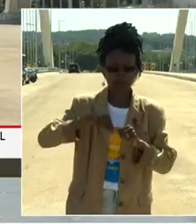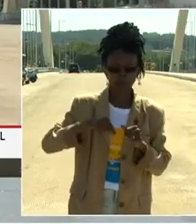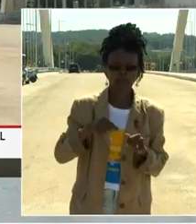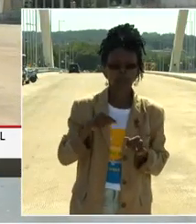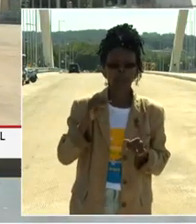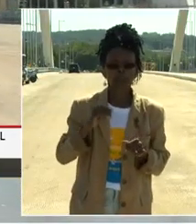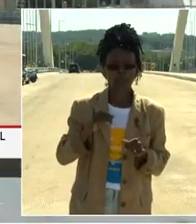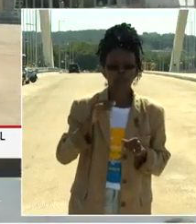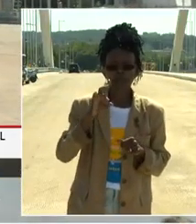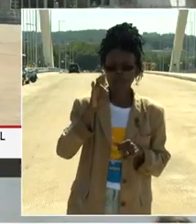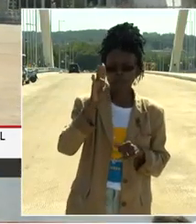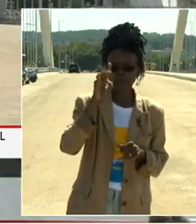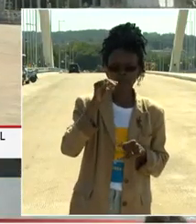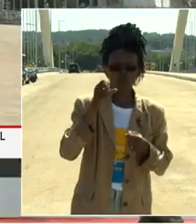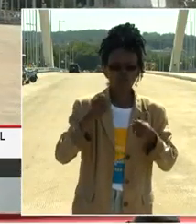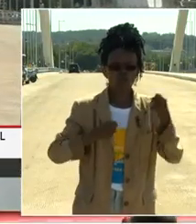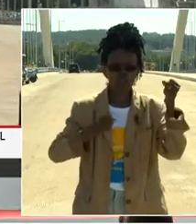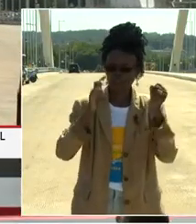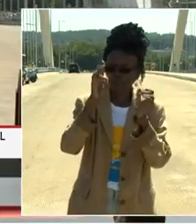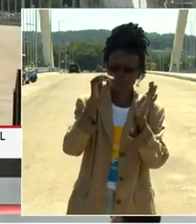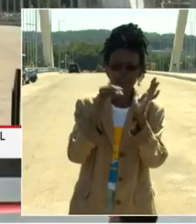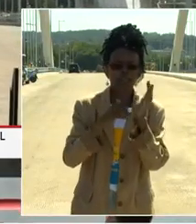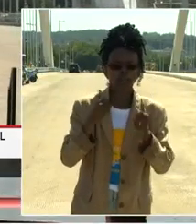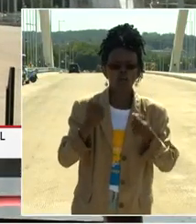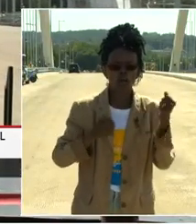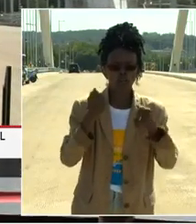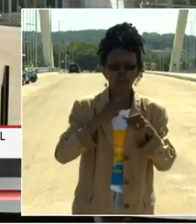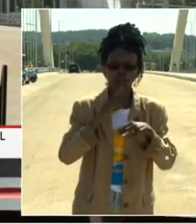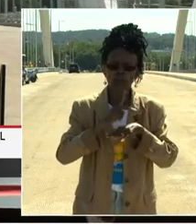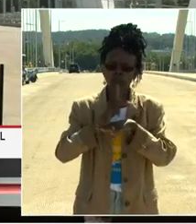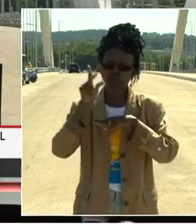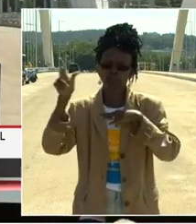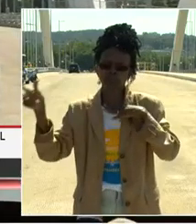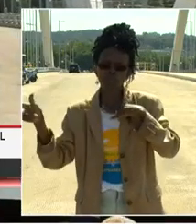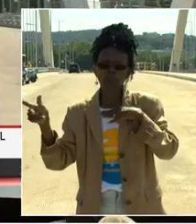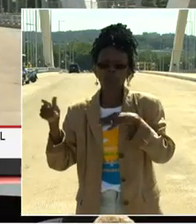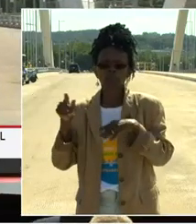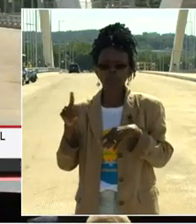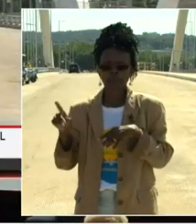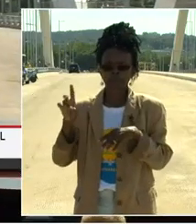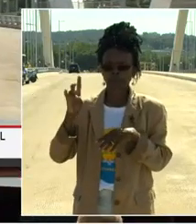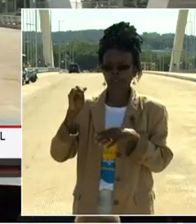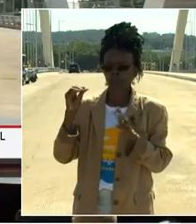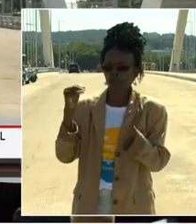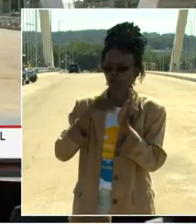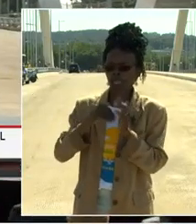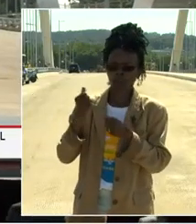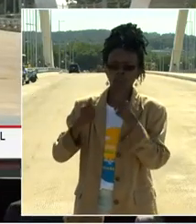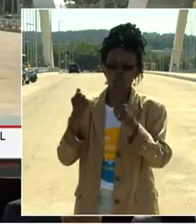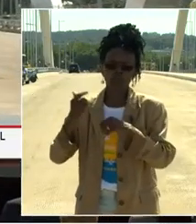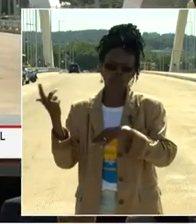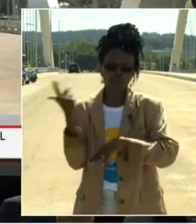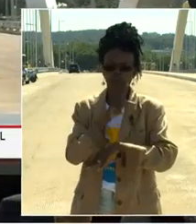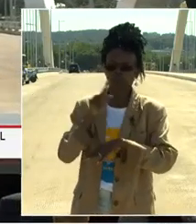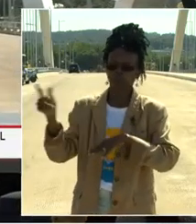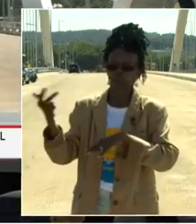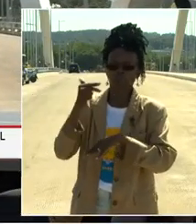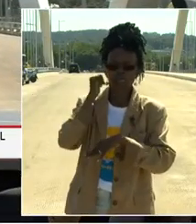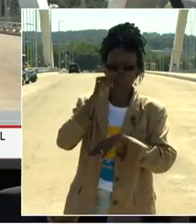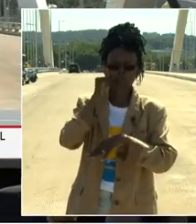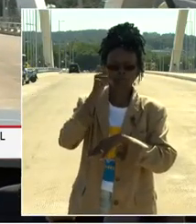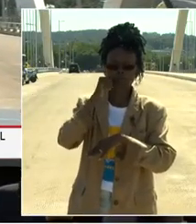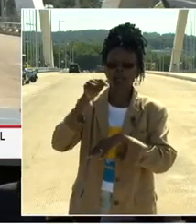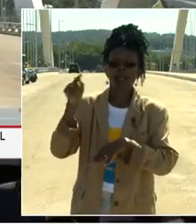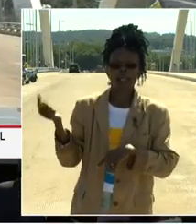Capitol Street Bridge, that one, every single day. And this bridge will make